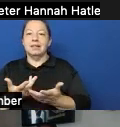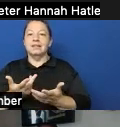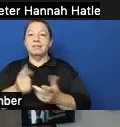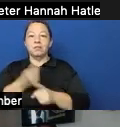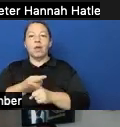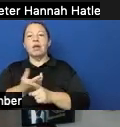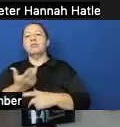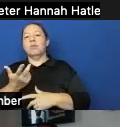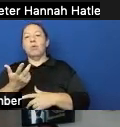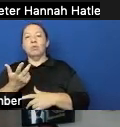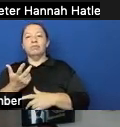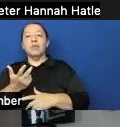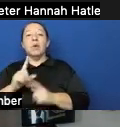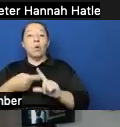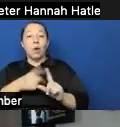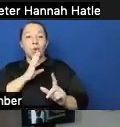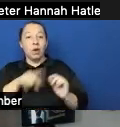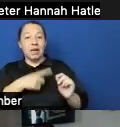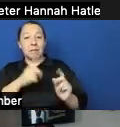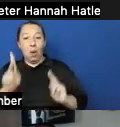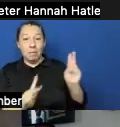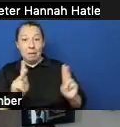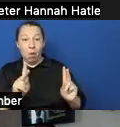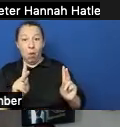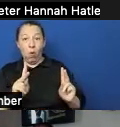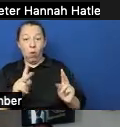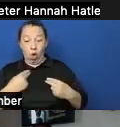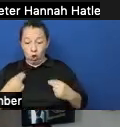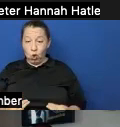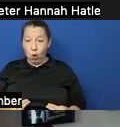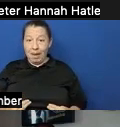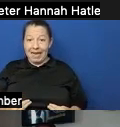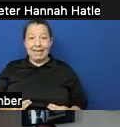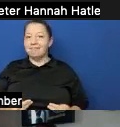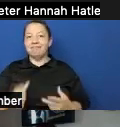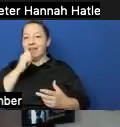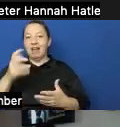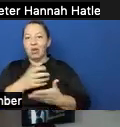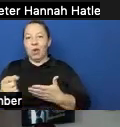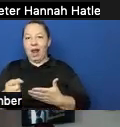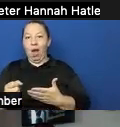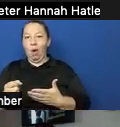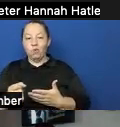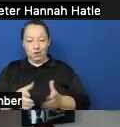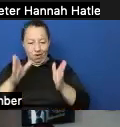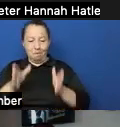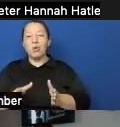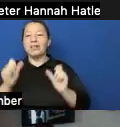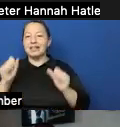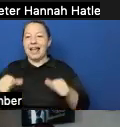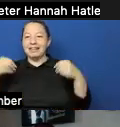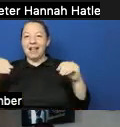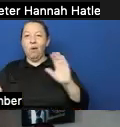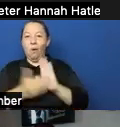comes to a human being is infinite. It's not finite. They can sell over and over and over